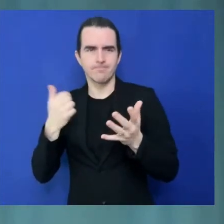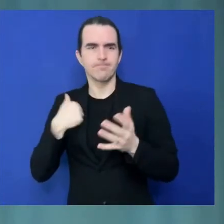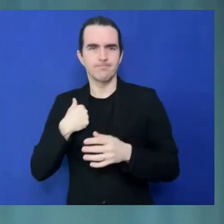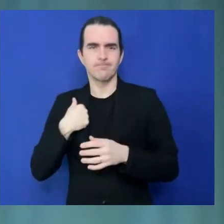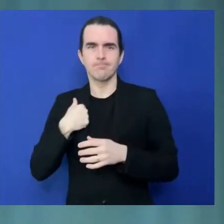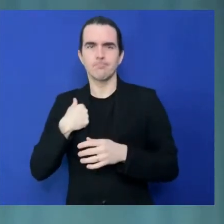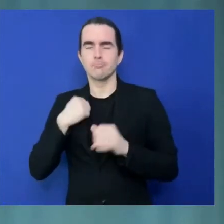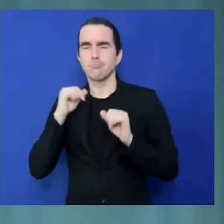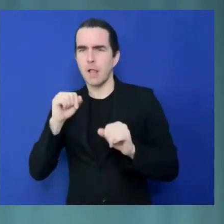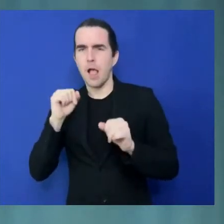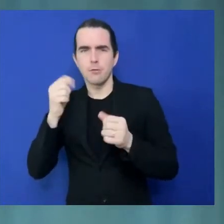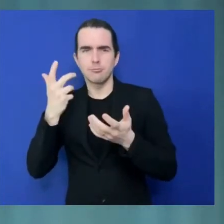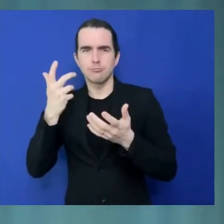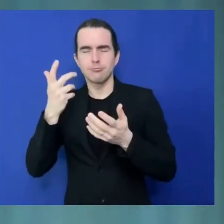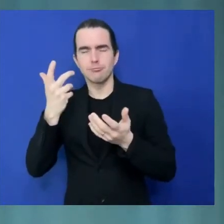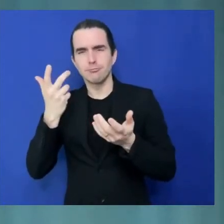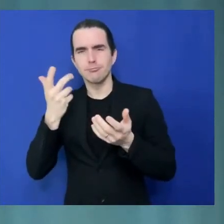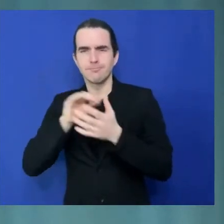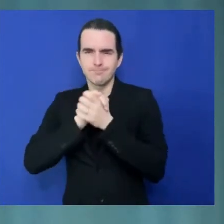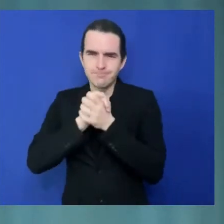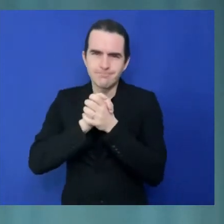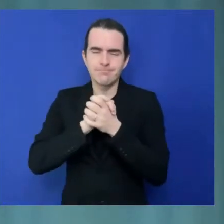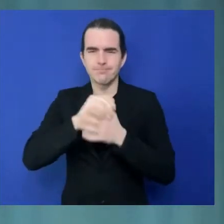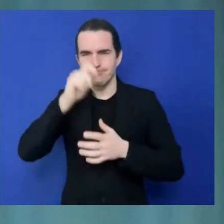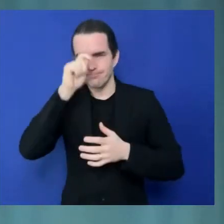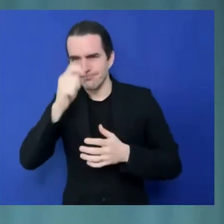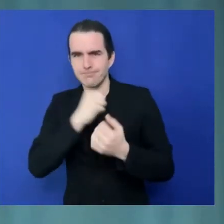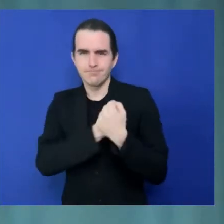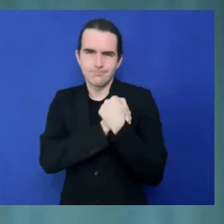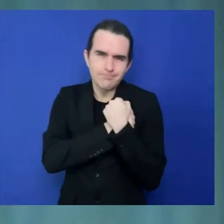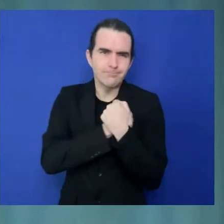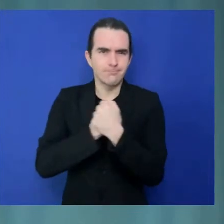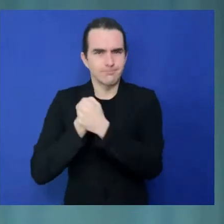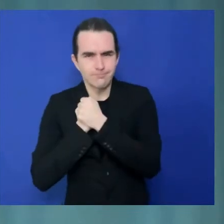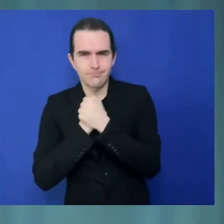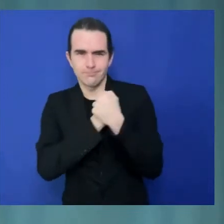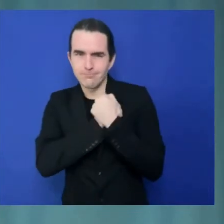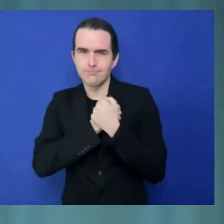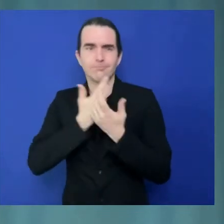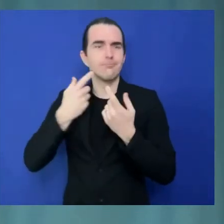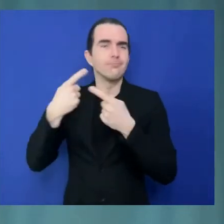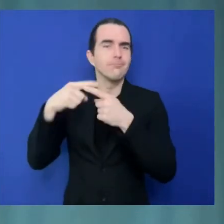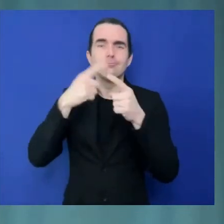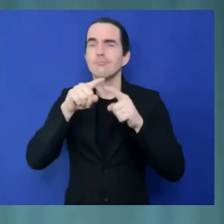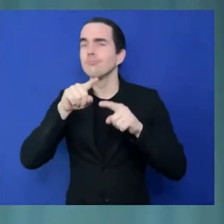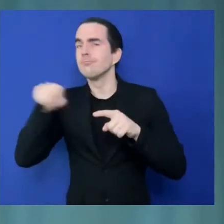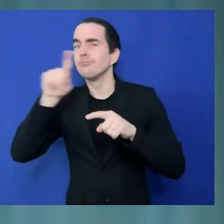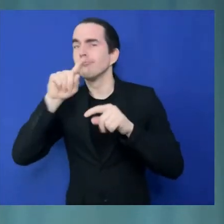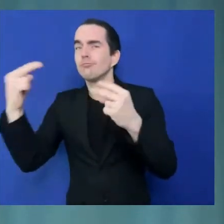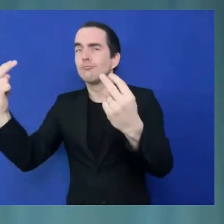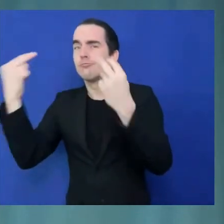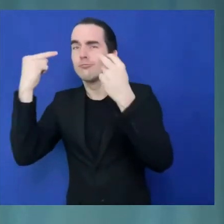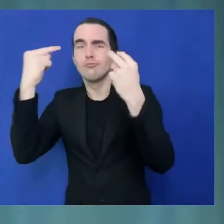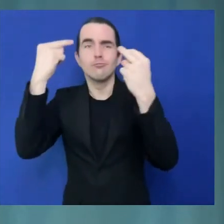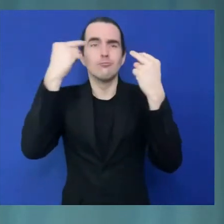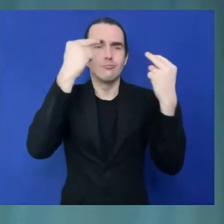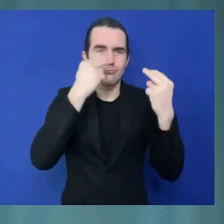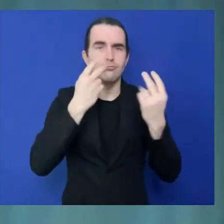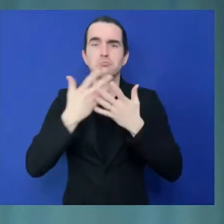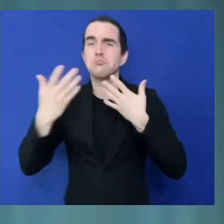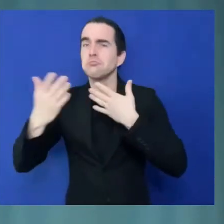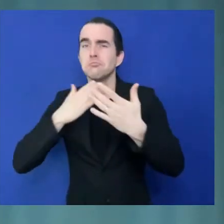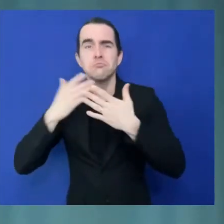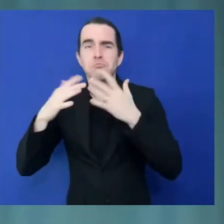amazing conference which is now before us. For all of you who do not see me, I'm Martin Essl, the founder of the